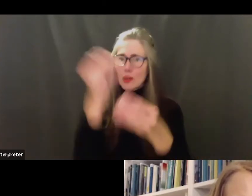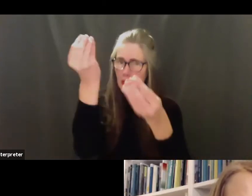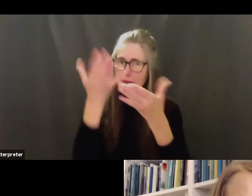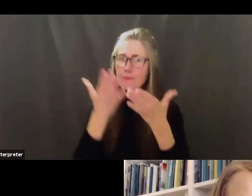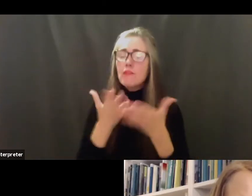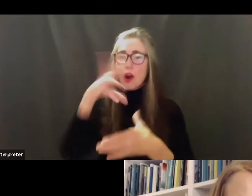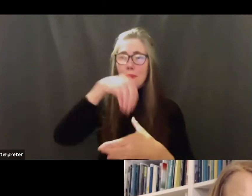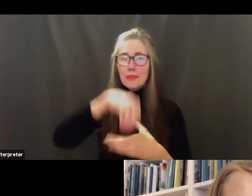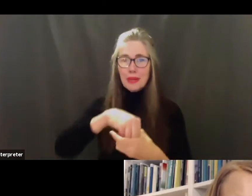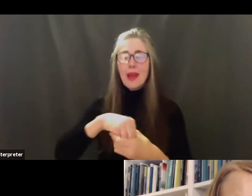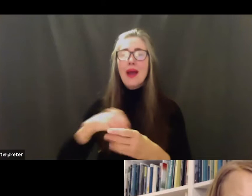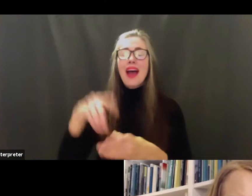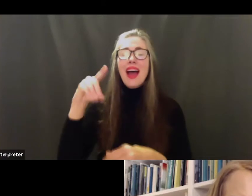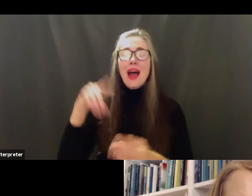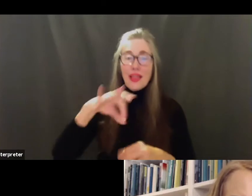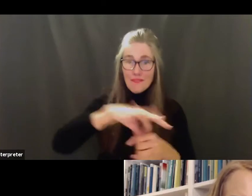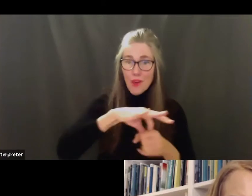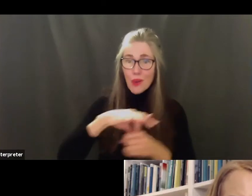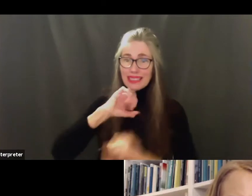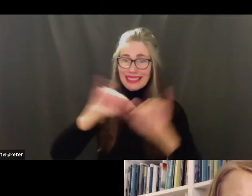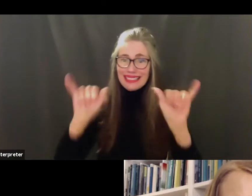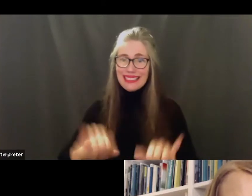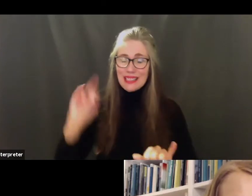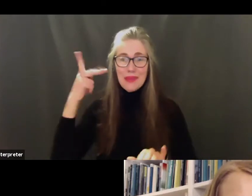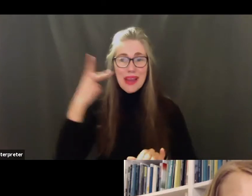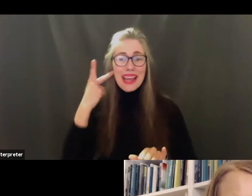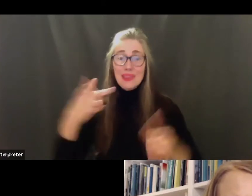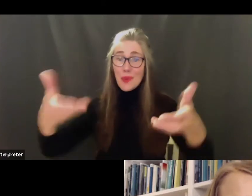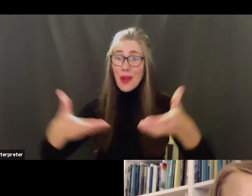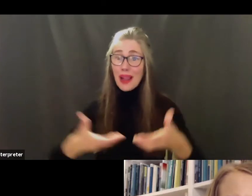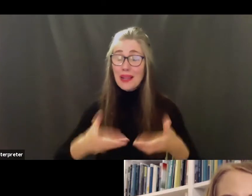to welcome Professor Ben Giat to the virtual IHC.